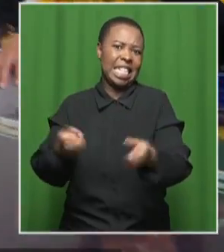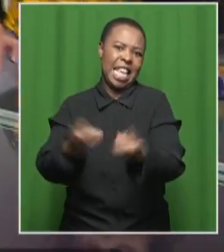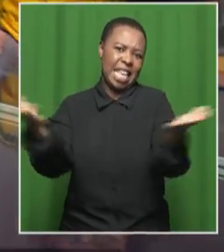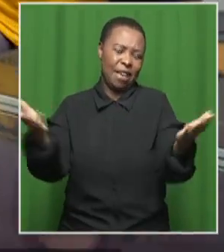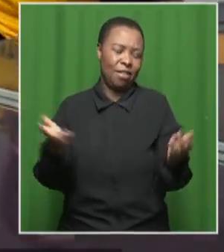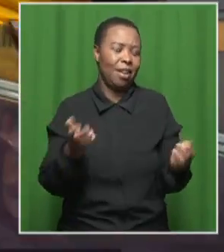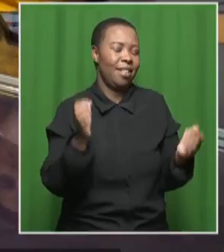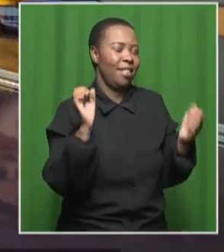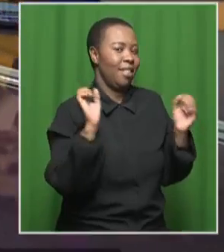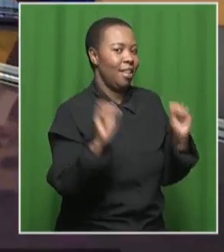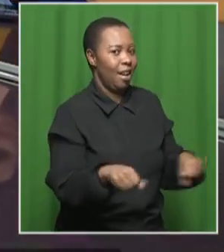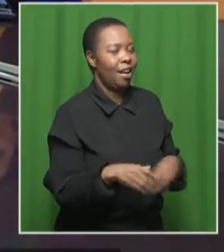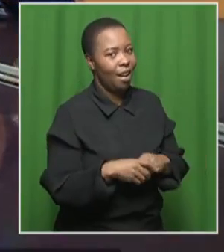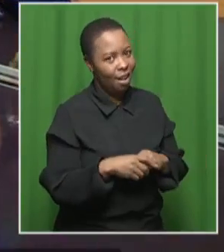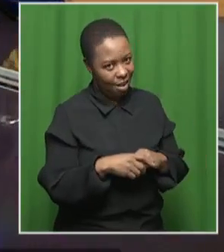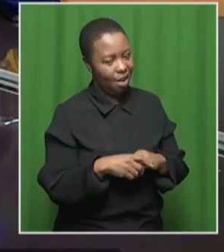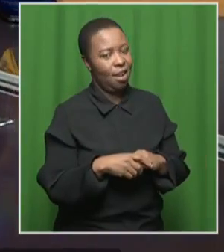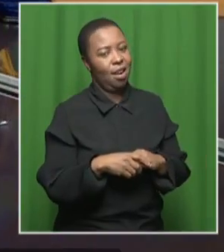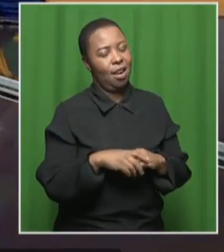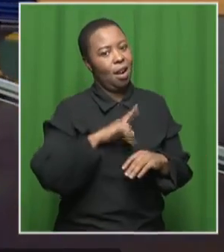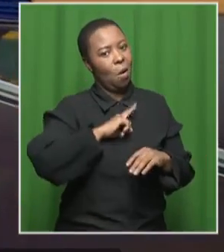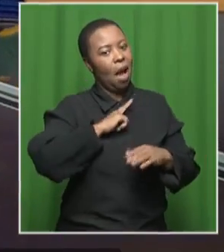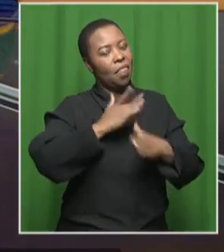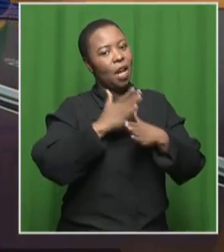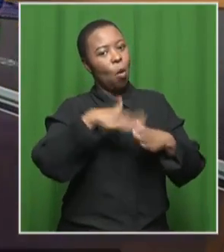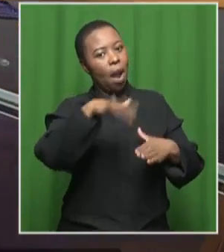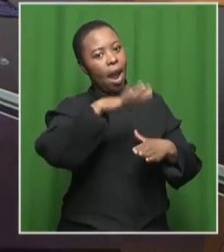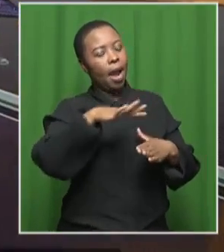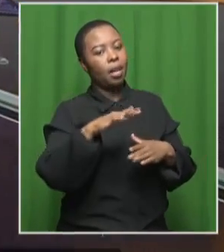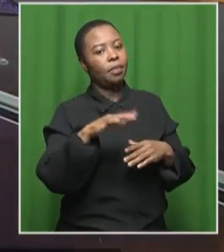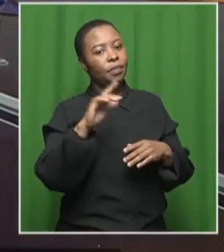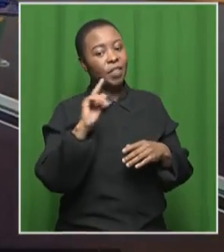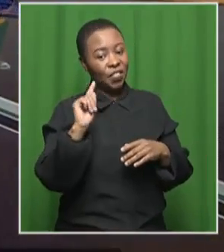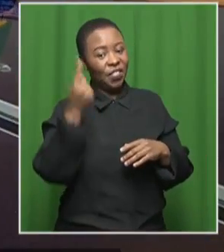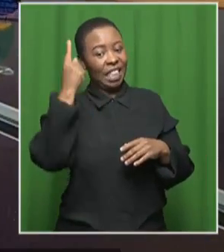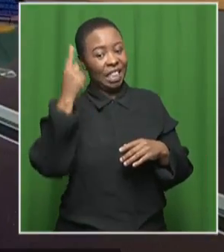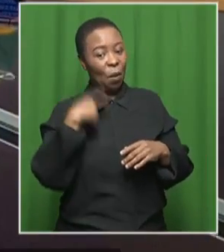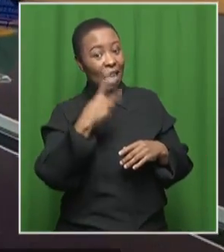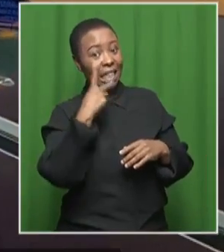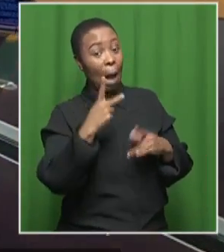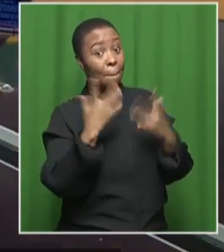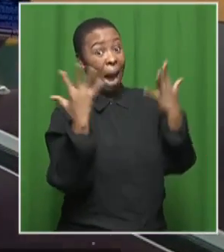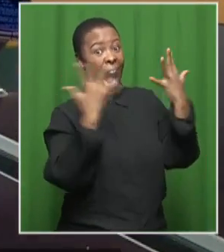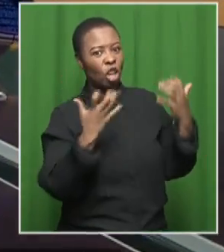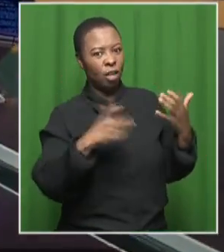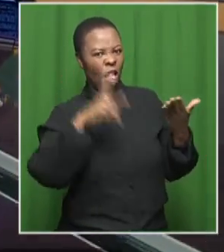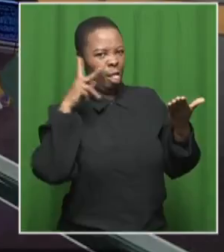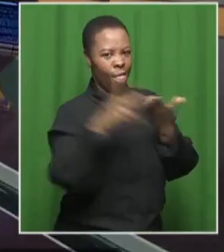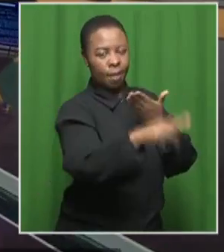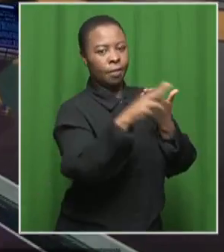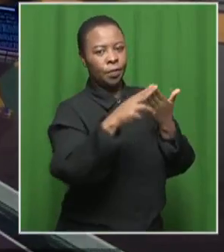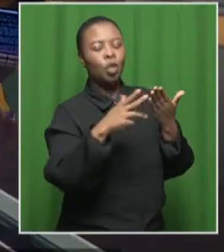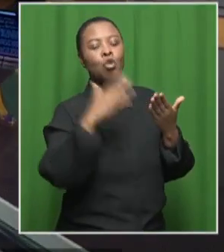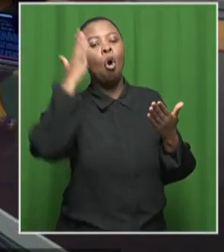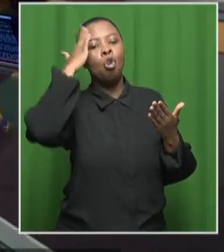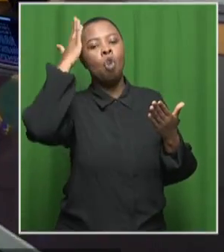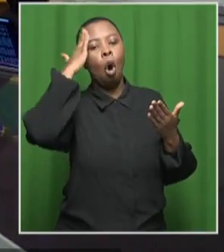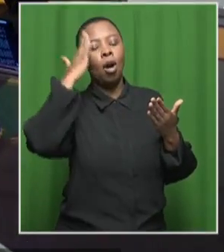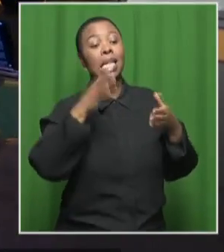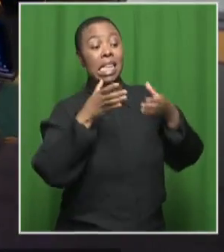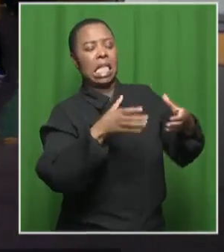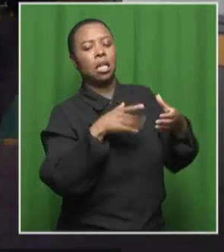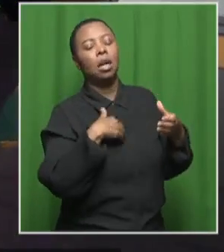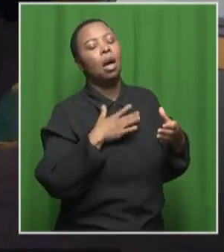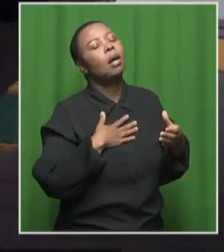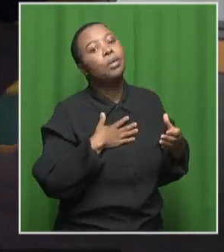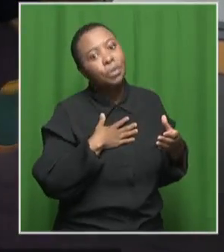so hard? I mean, in this industry, it's always the first industry to suffer. Whenever you see budget cuts, whenever you see people, I feel